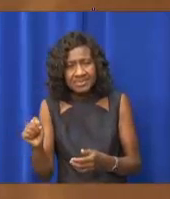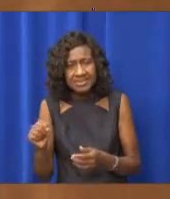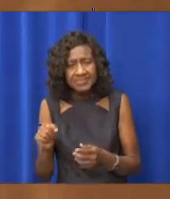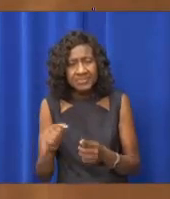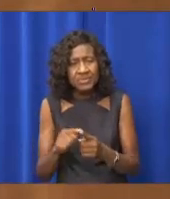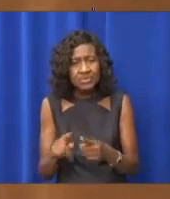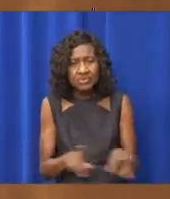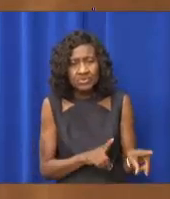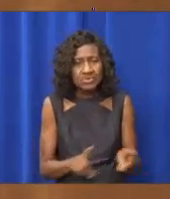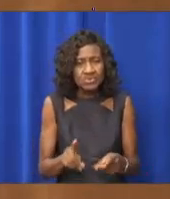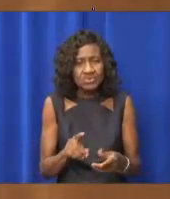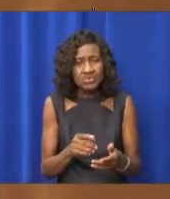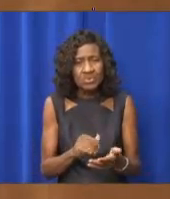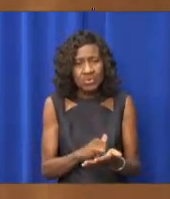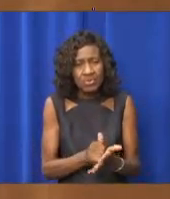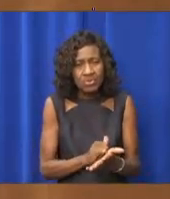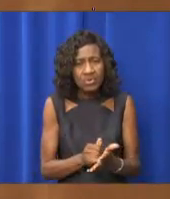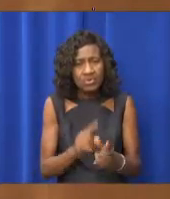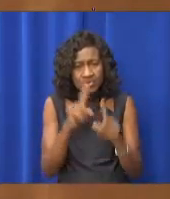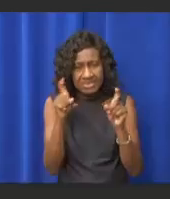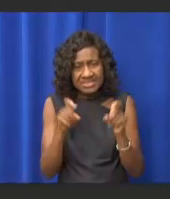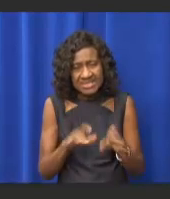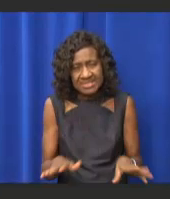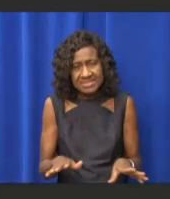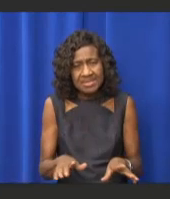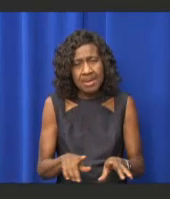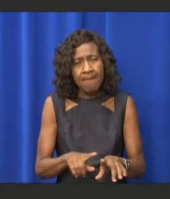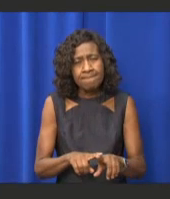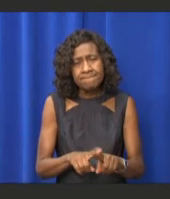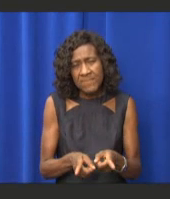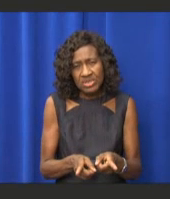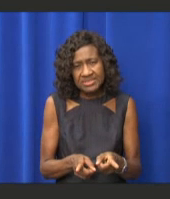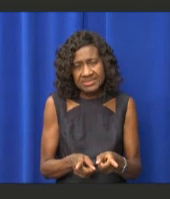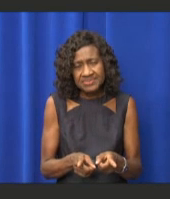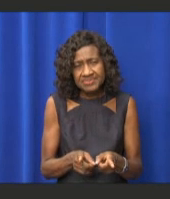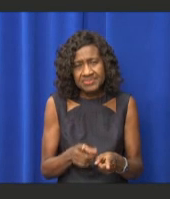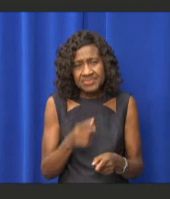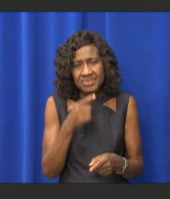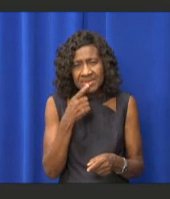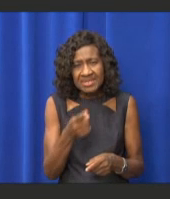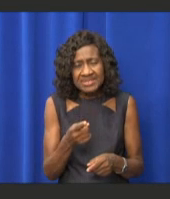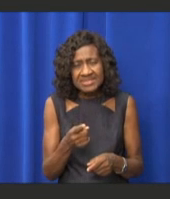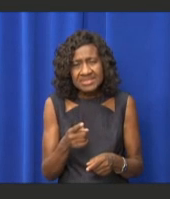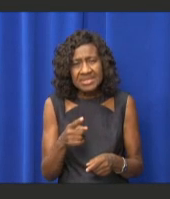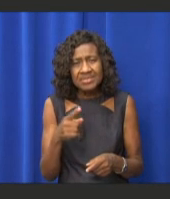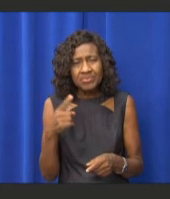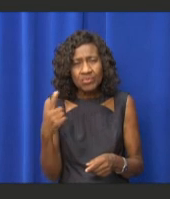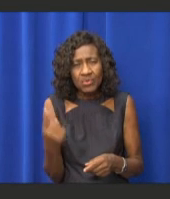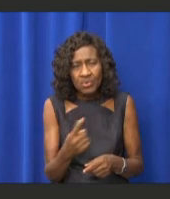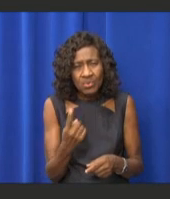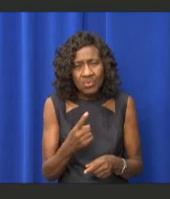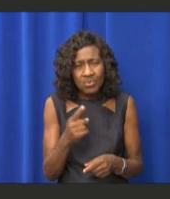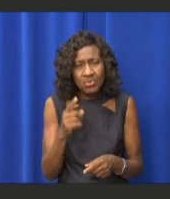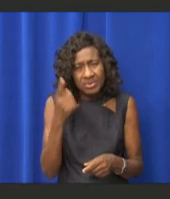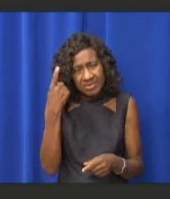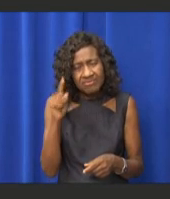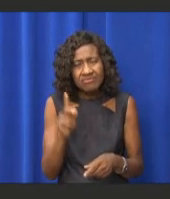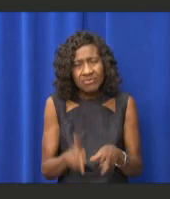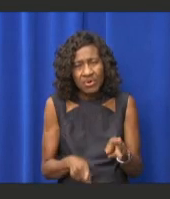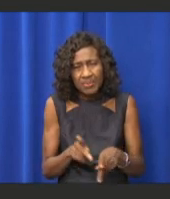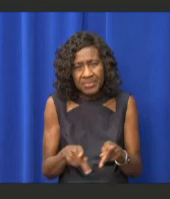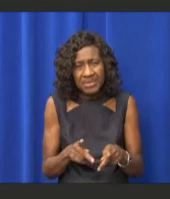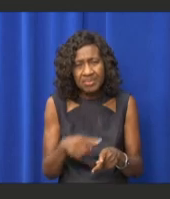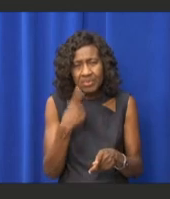making now. Yeah, exactly. So it is something for those people that seem very interested in it. All of a sudden, it's something down the line, and it's